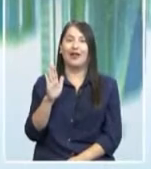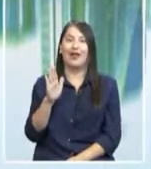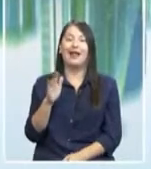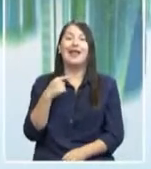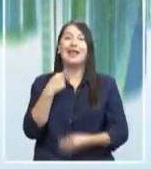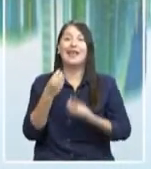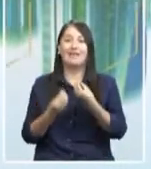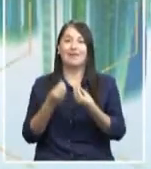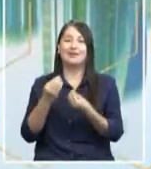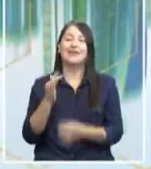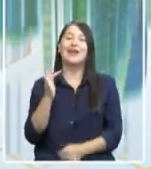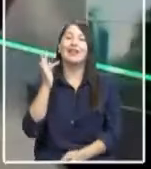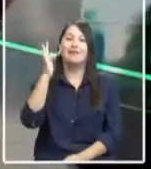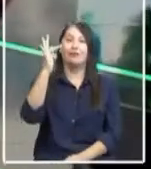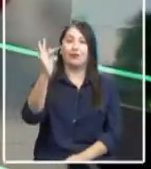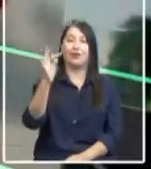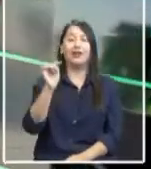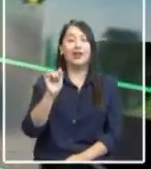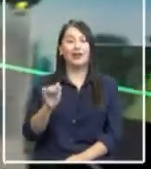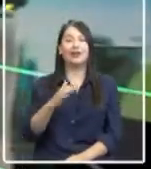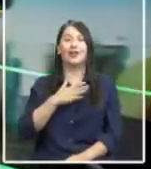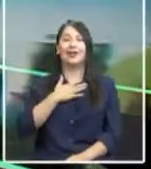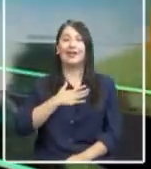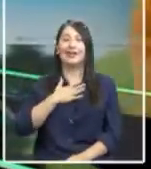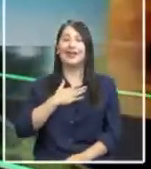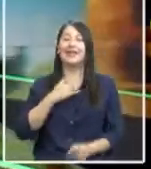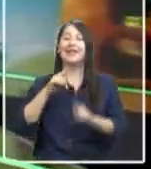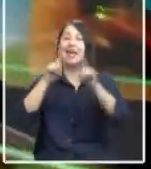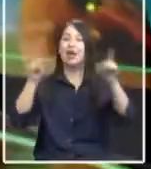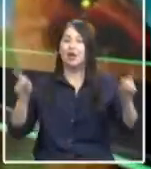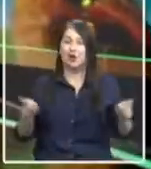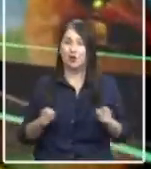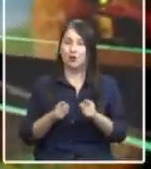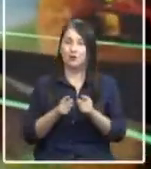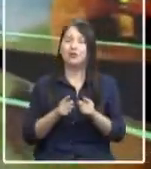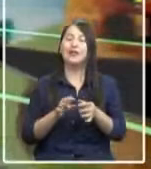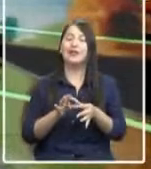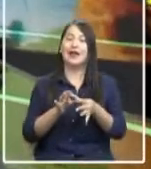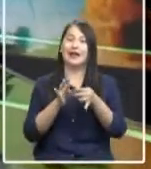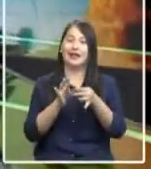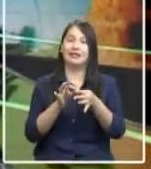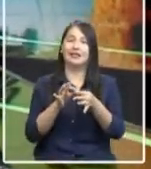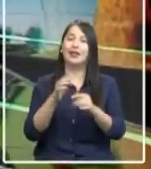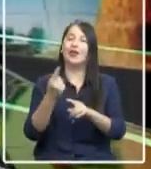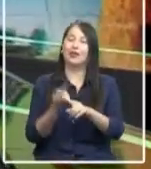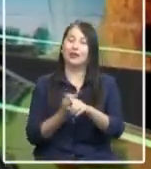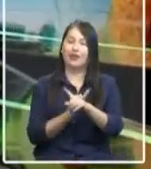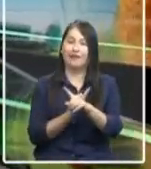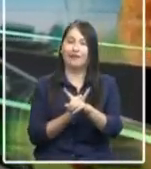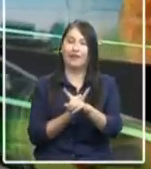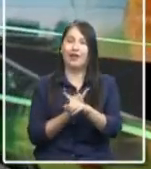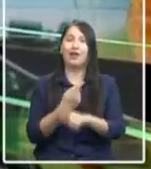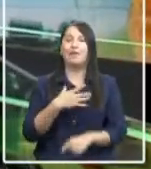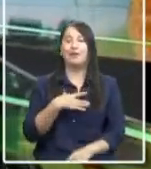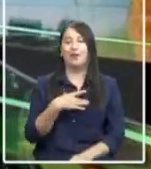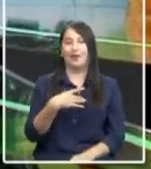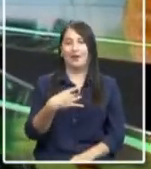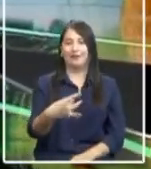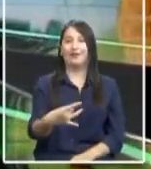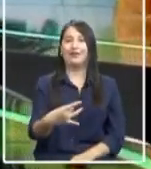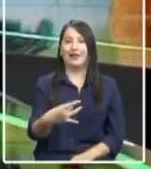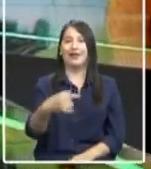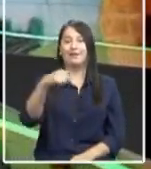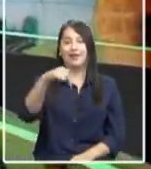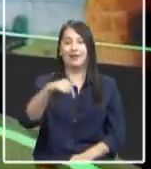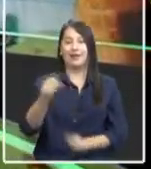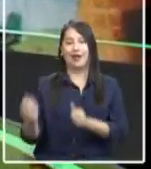thank you again for this opportunity to be with you on this occasion in January 2022 at the